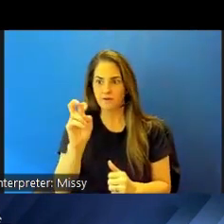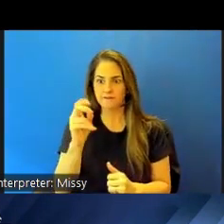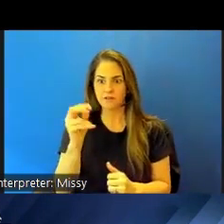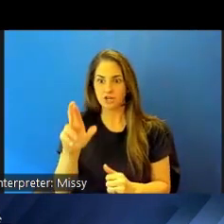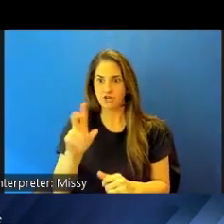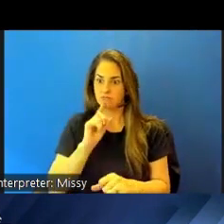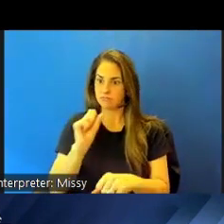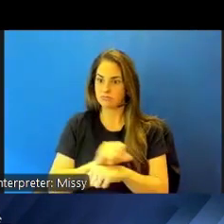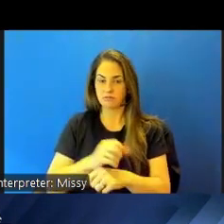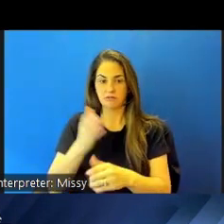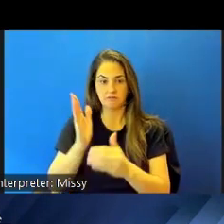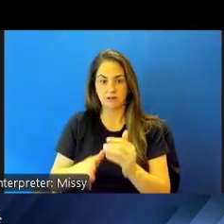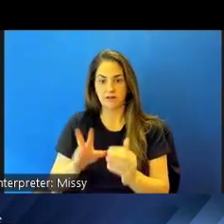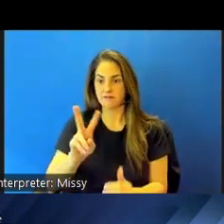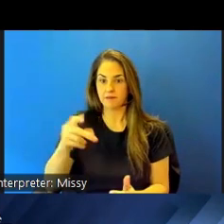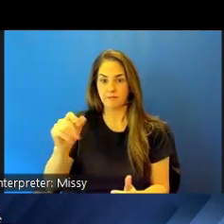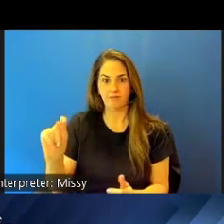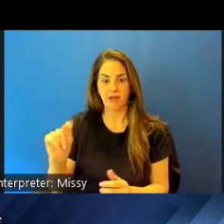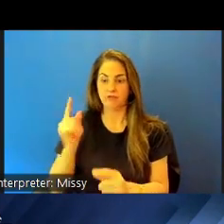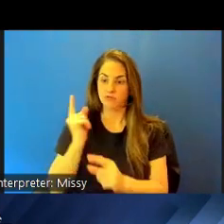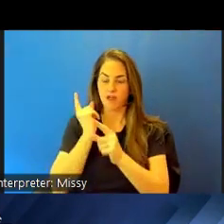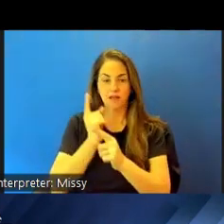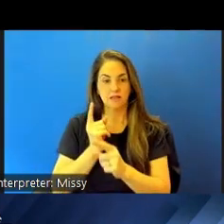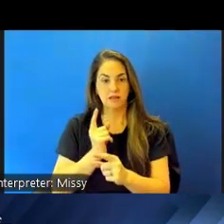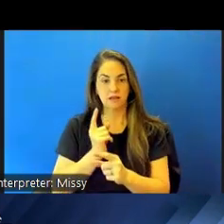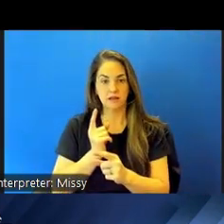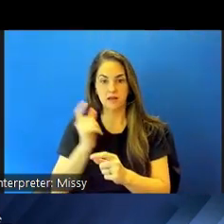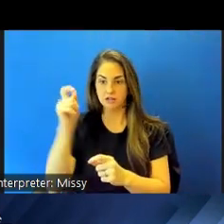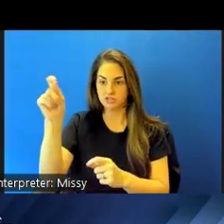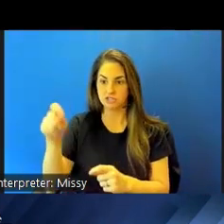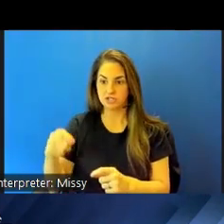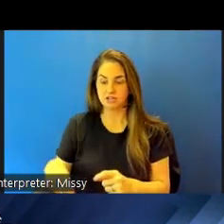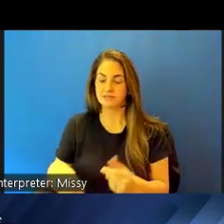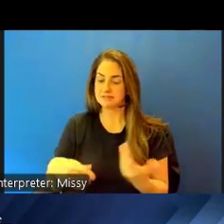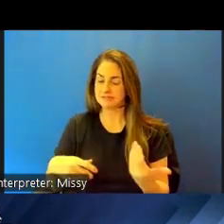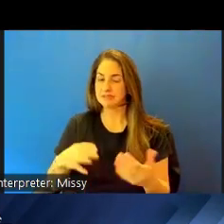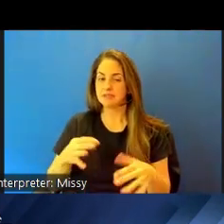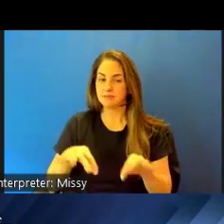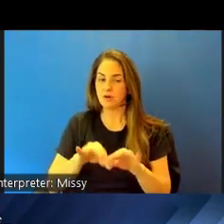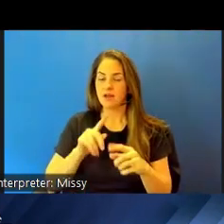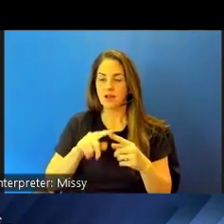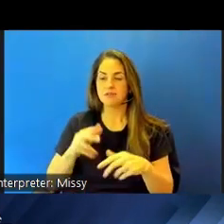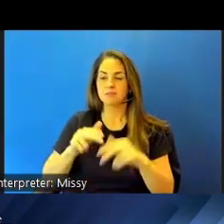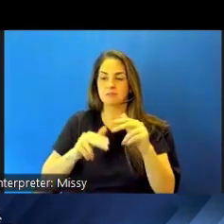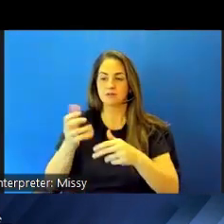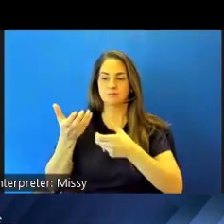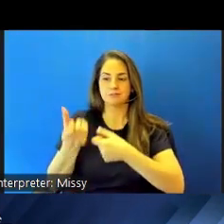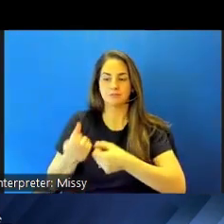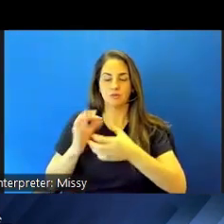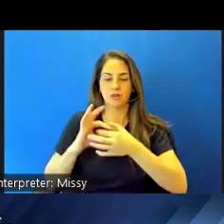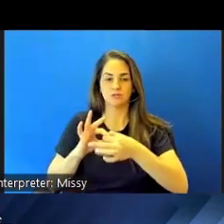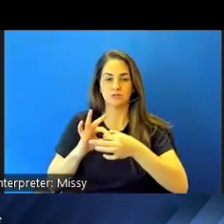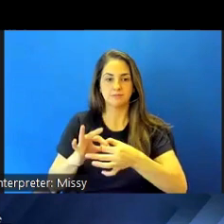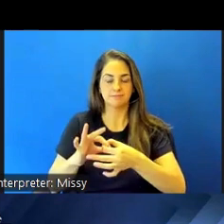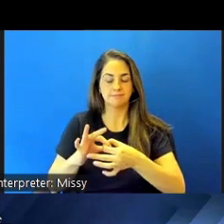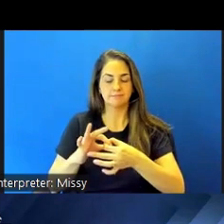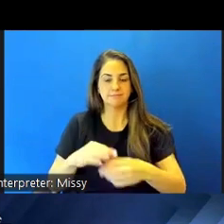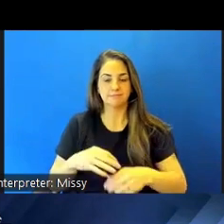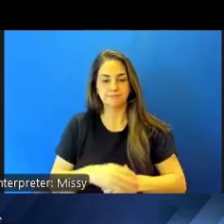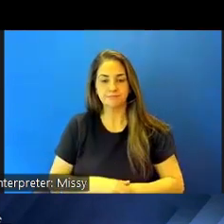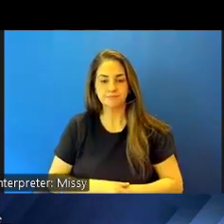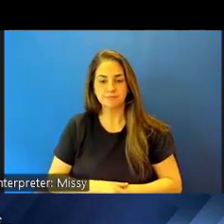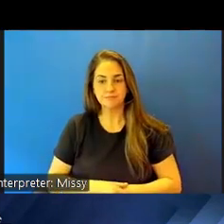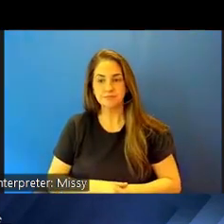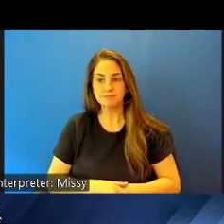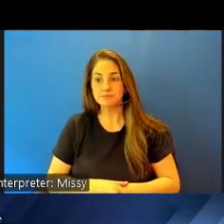completed the VPAT correctly? How have you, this is really about building that relationship. I would also echo the part that it